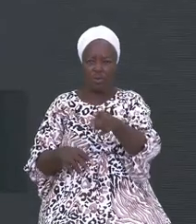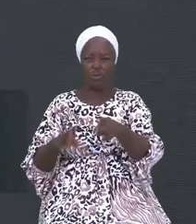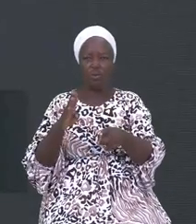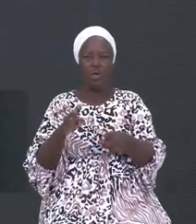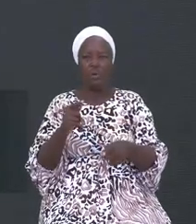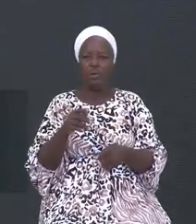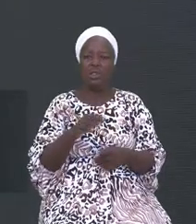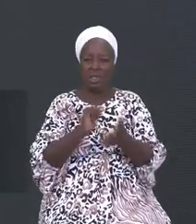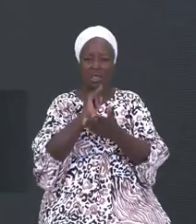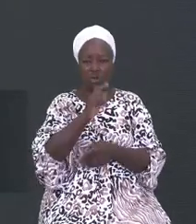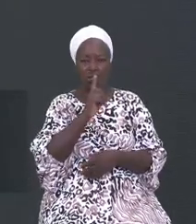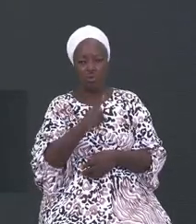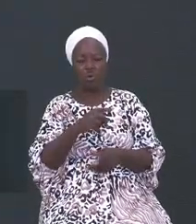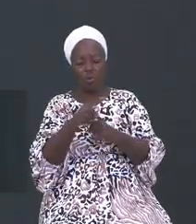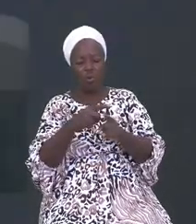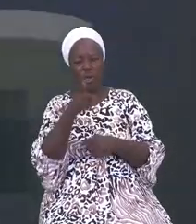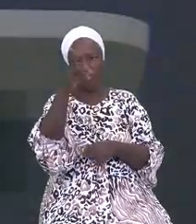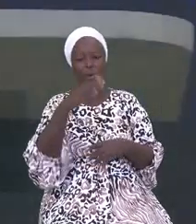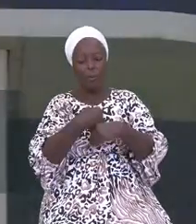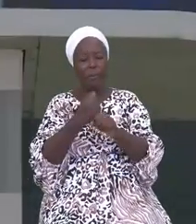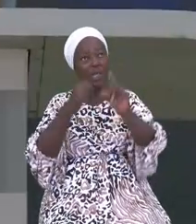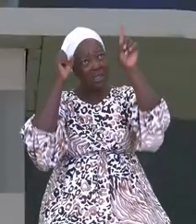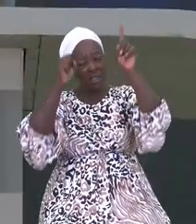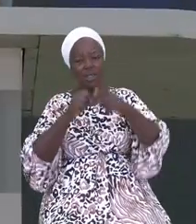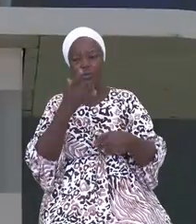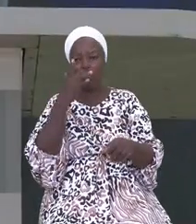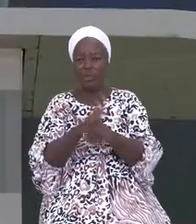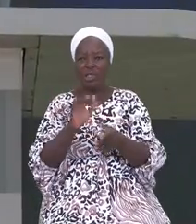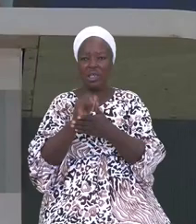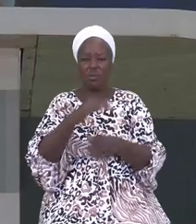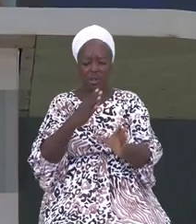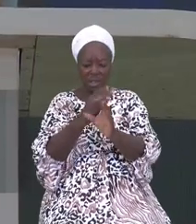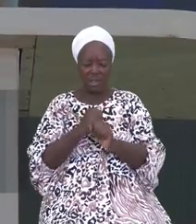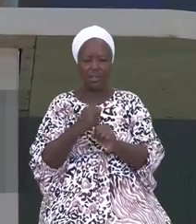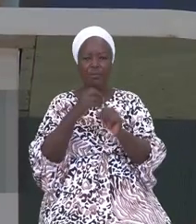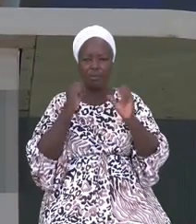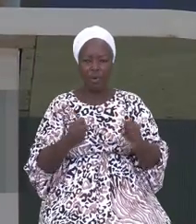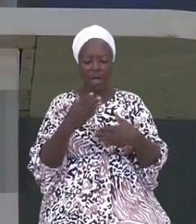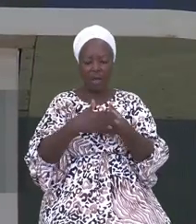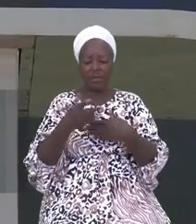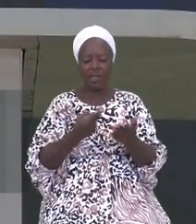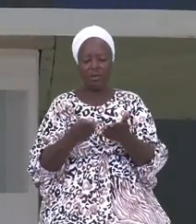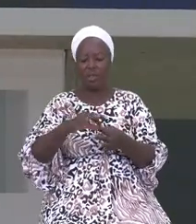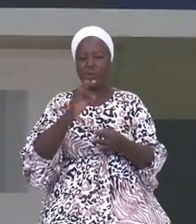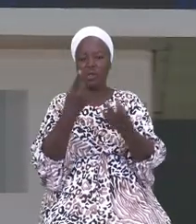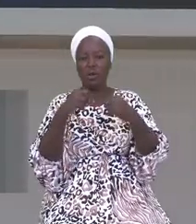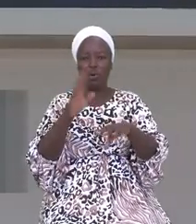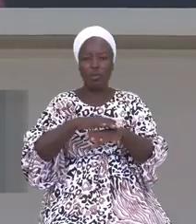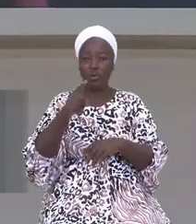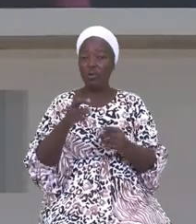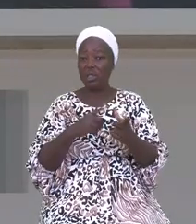truth, when God makes his promise that you receive power after that the Holy Ghost has come upon you, and